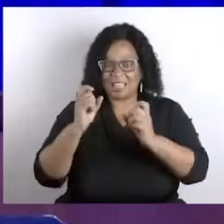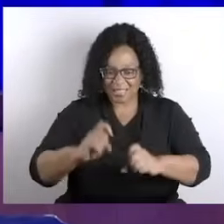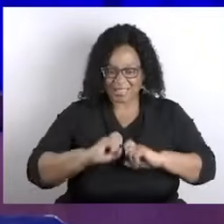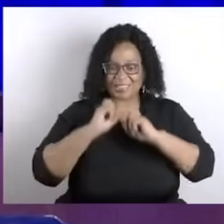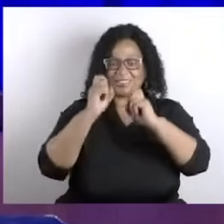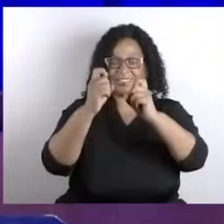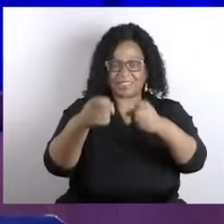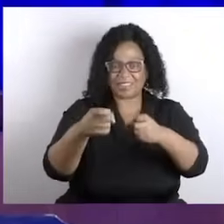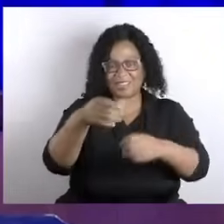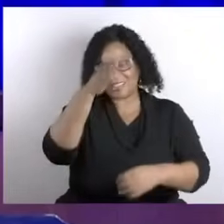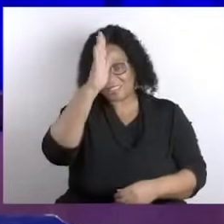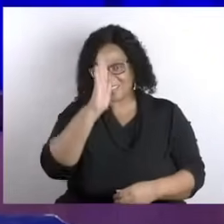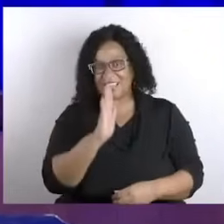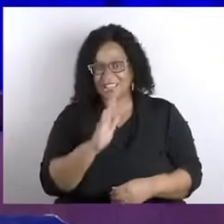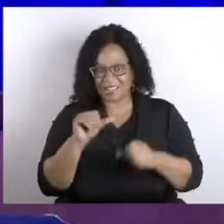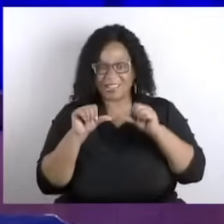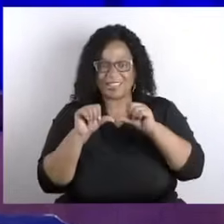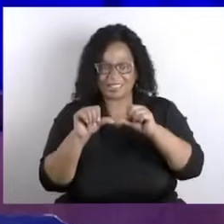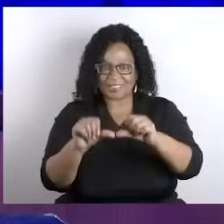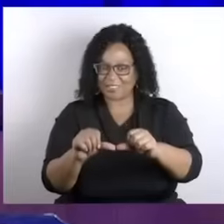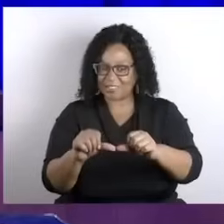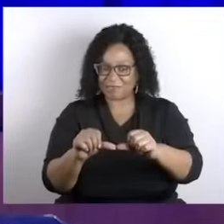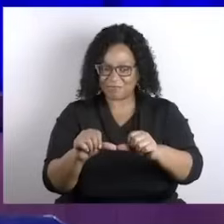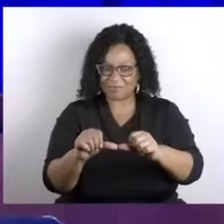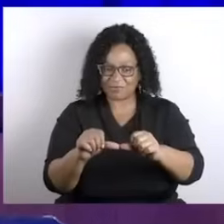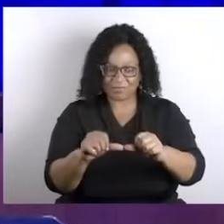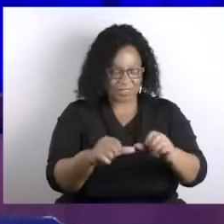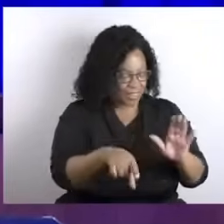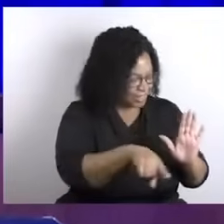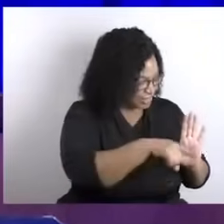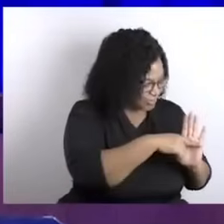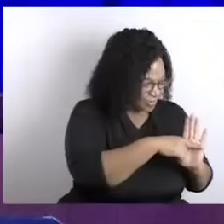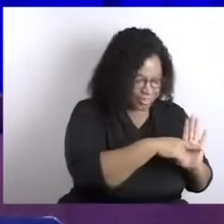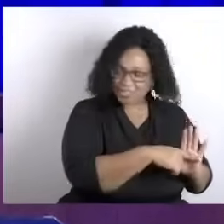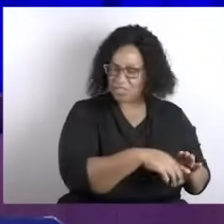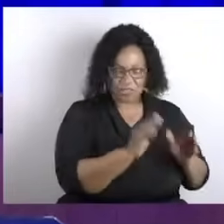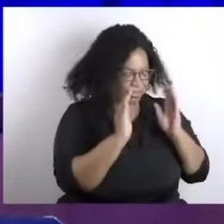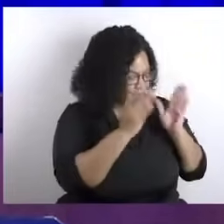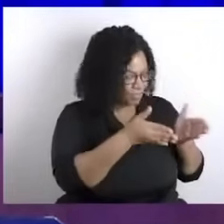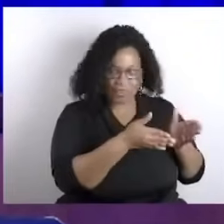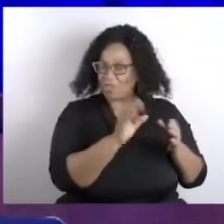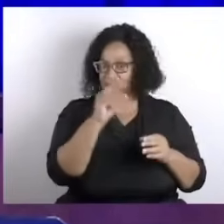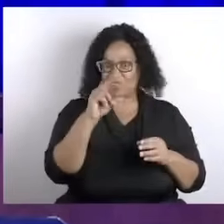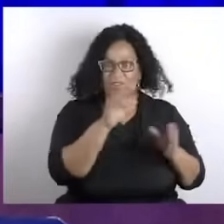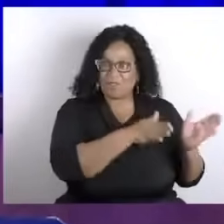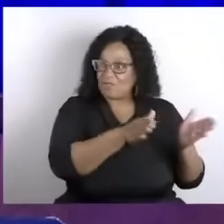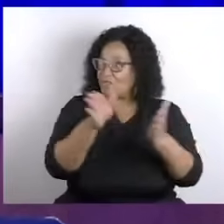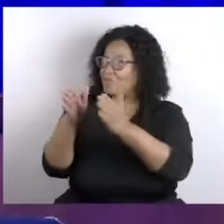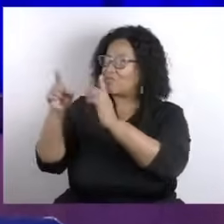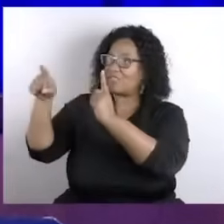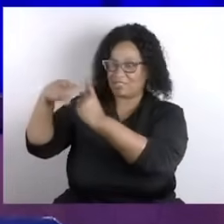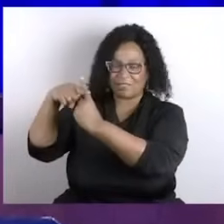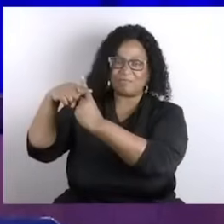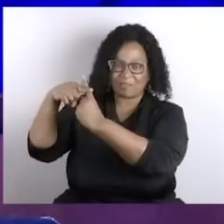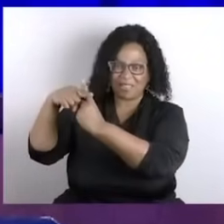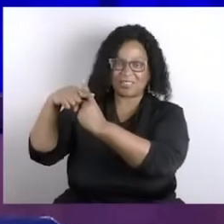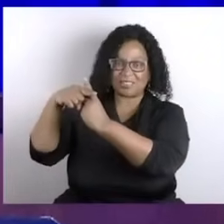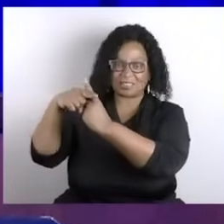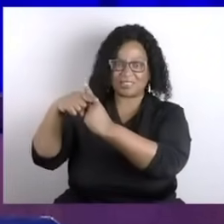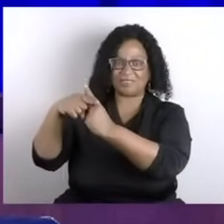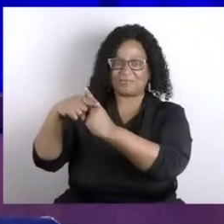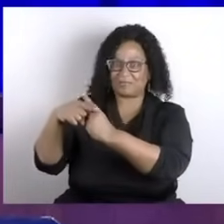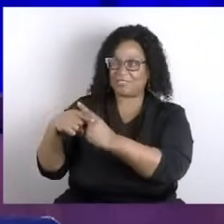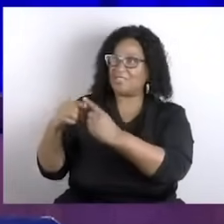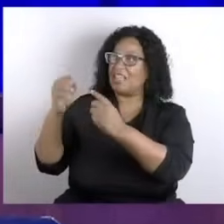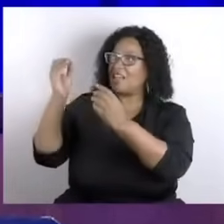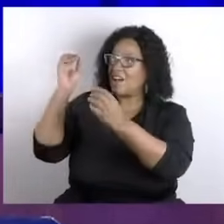reality. Don't just look at the negative. Focus on the positive. Concentrate on God. Lift up your head, Lord